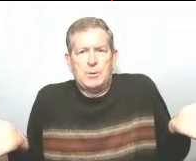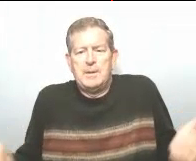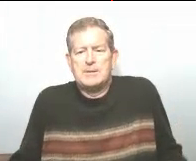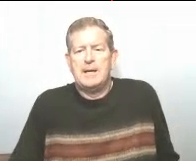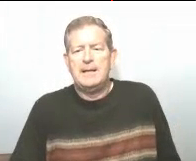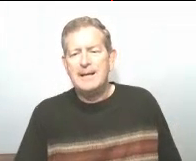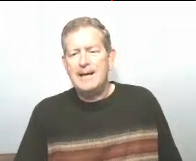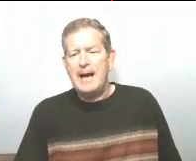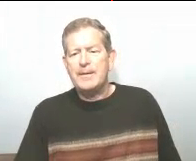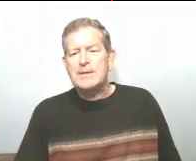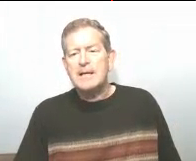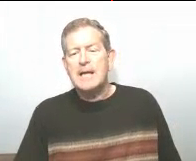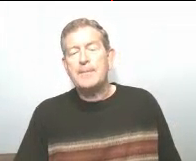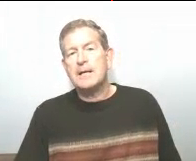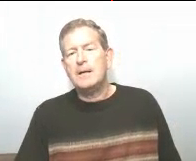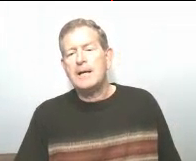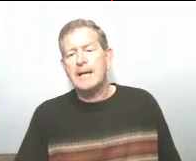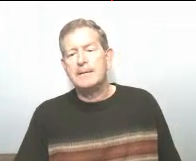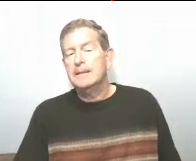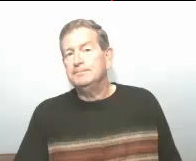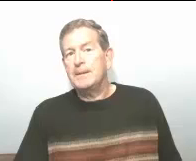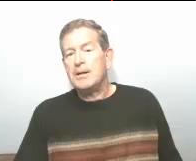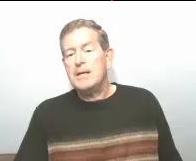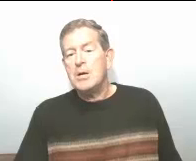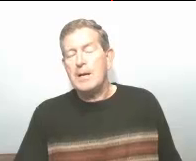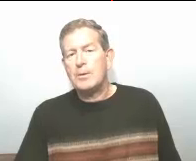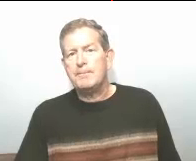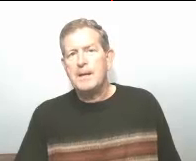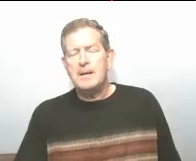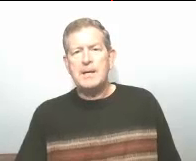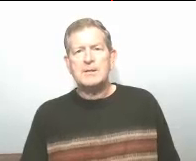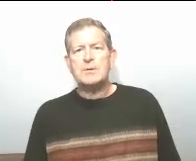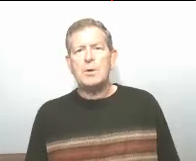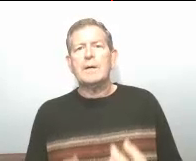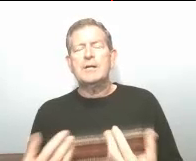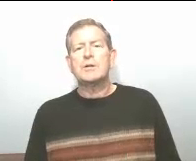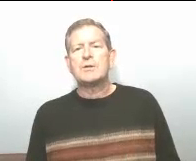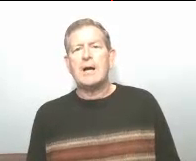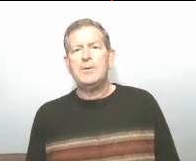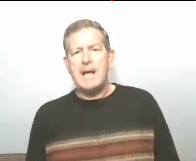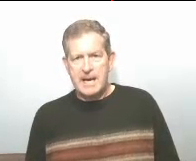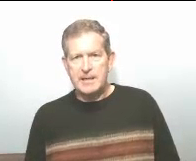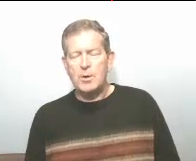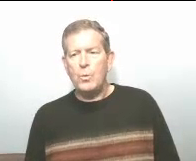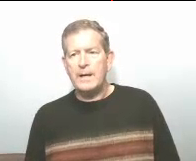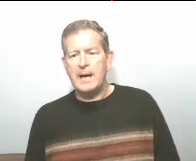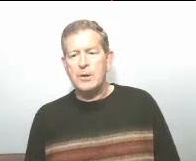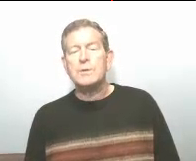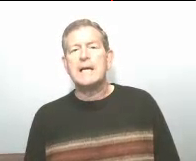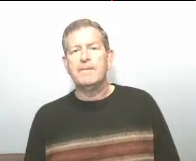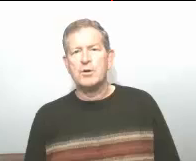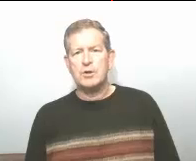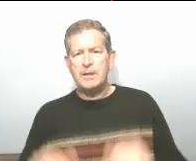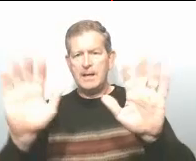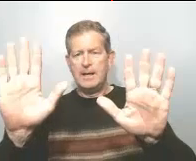est-ce que, that's right. And the second type, as I click on it, you're not going to hear anything because there is no additional sound added when I